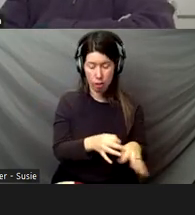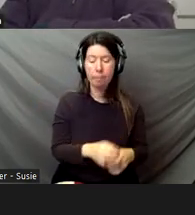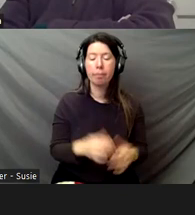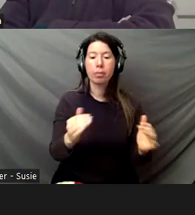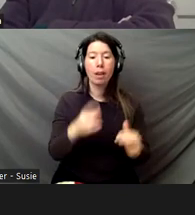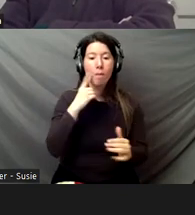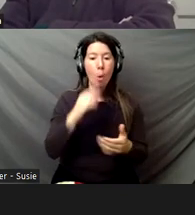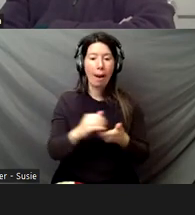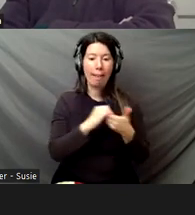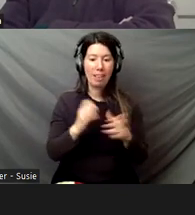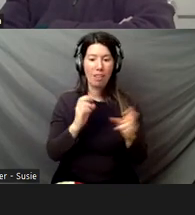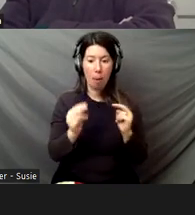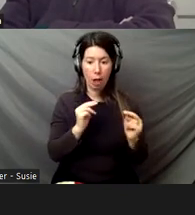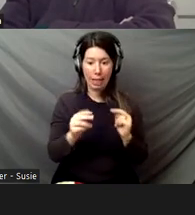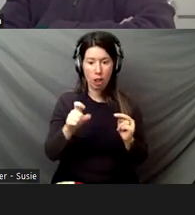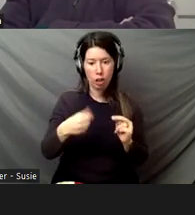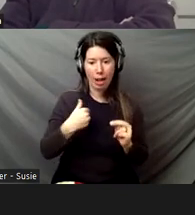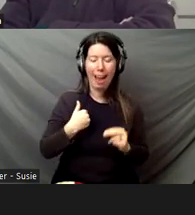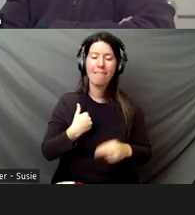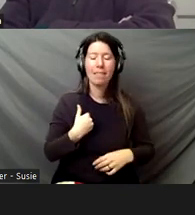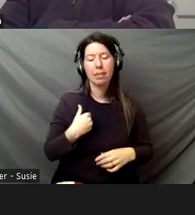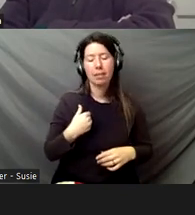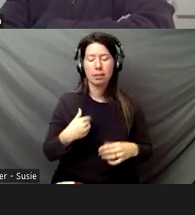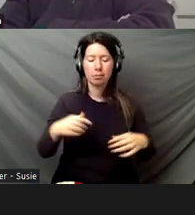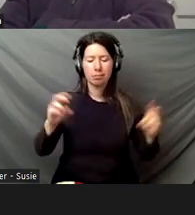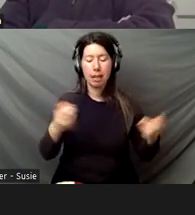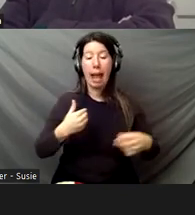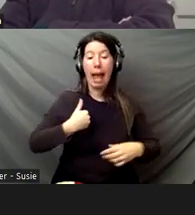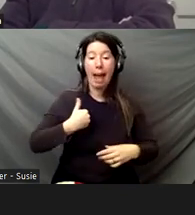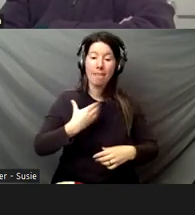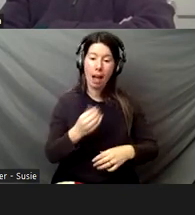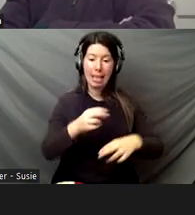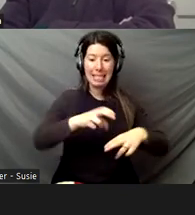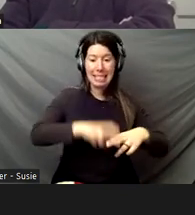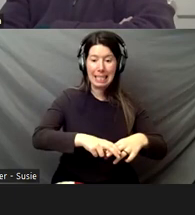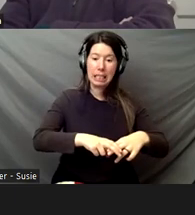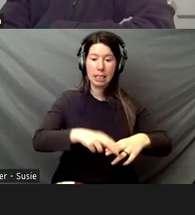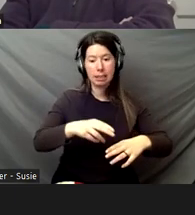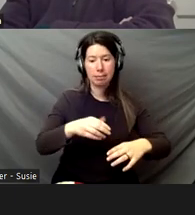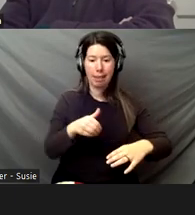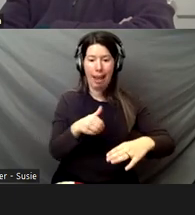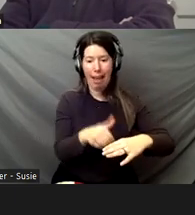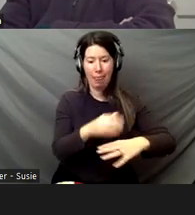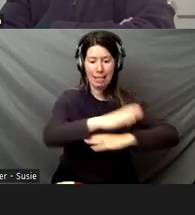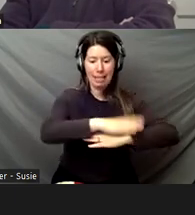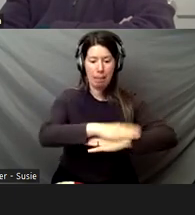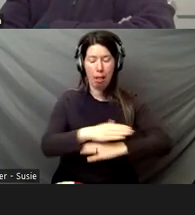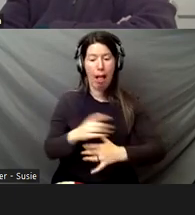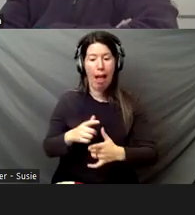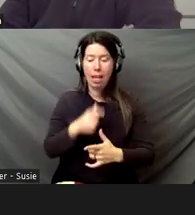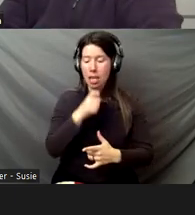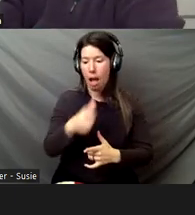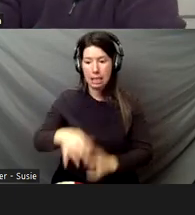it should say that they have a seat at the table, not that they have a representative. In that way, they can swap out who gets to represent